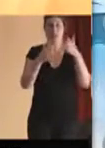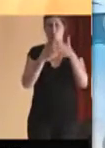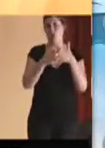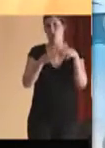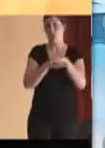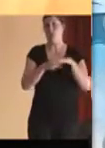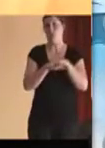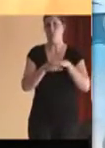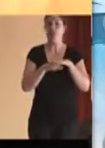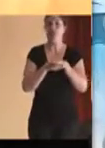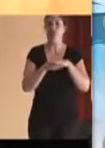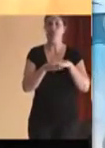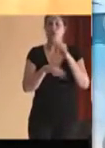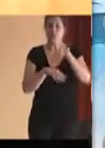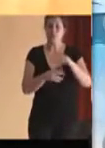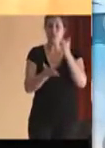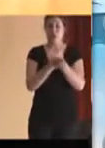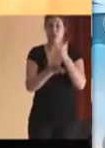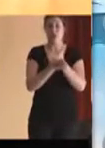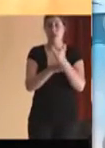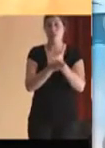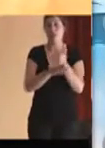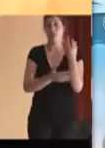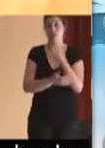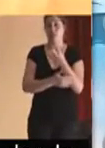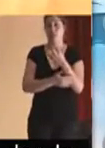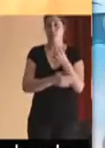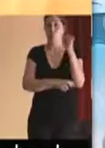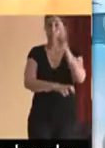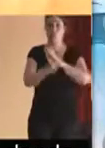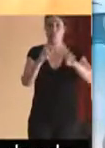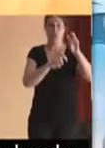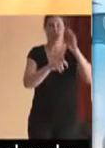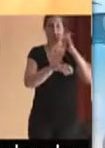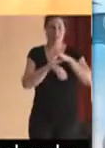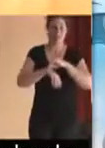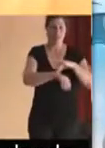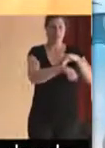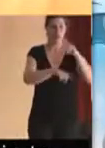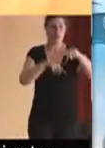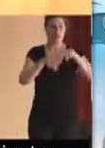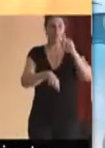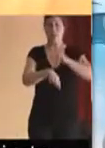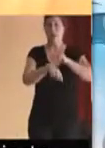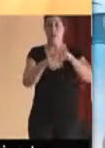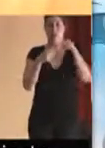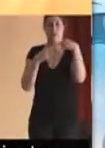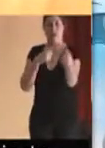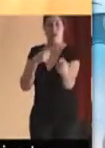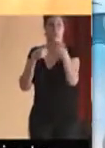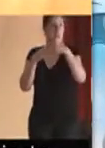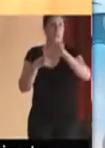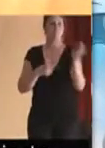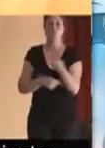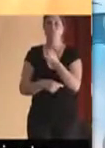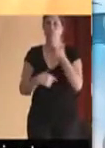were about basic functionality and tests where we had to create circuits in a certain time,